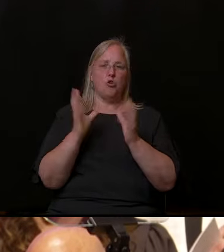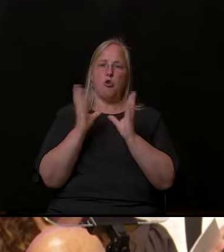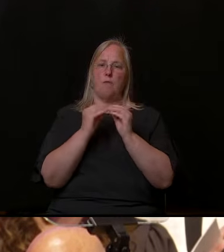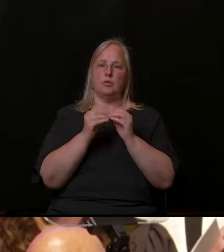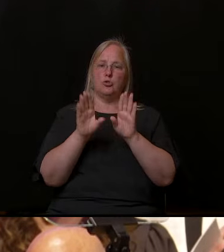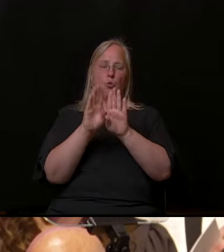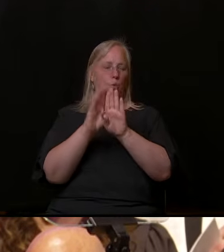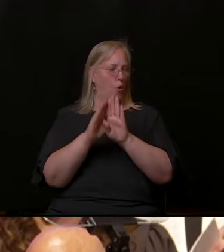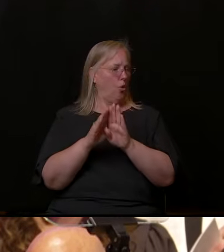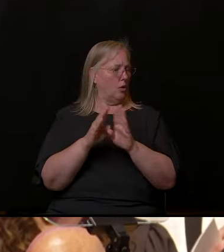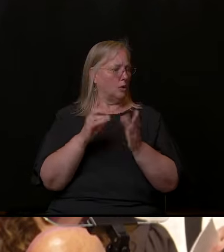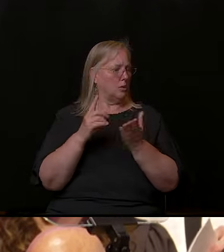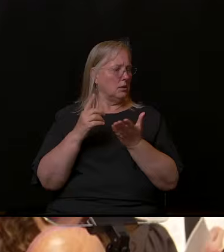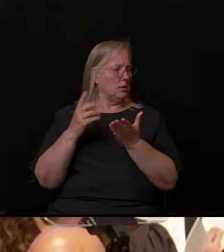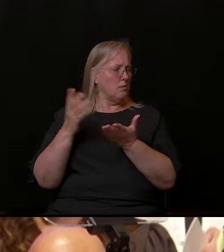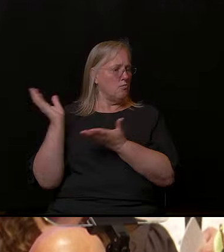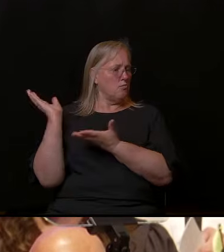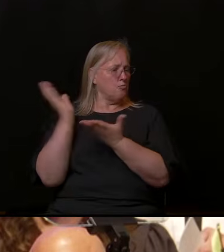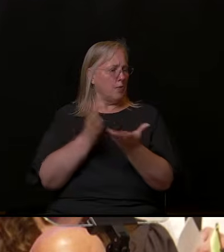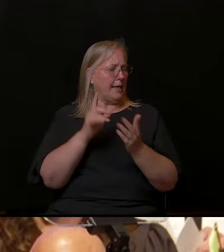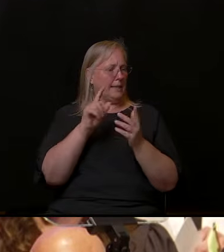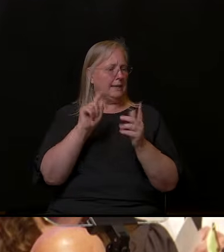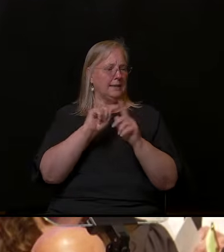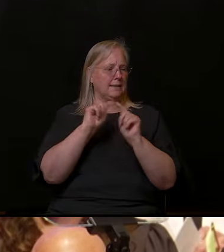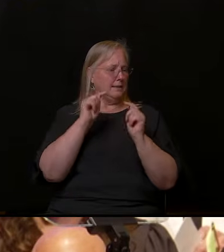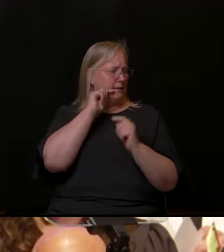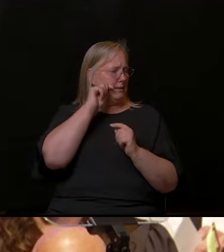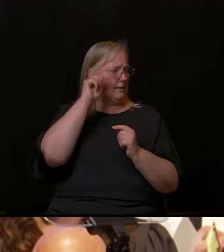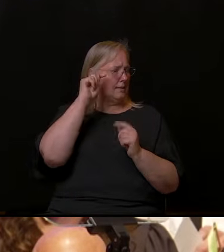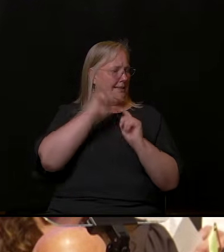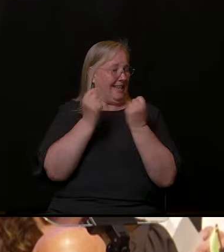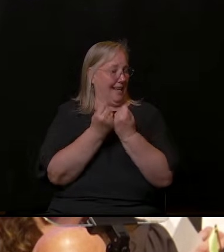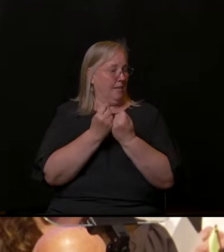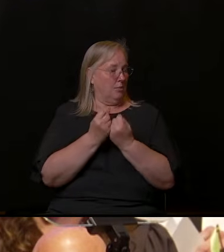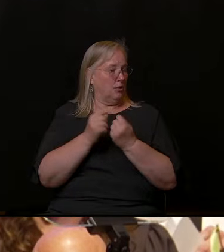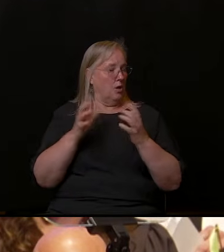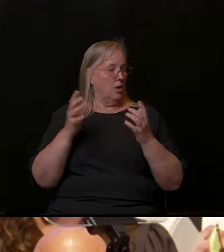coming to a shared vision before the product shipped.